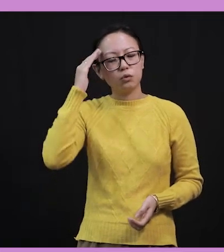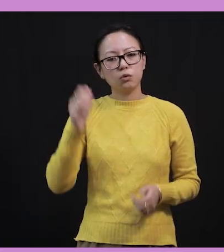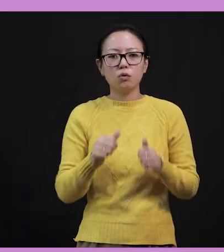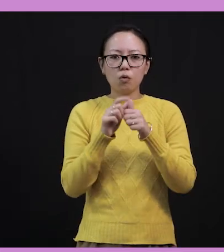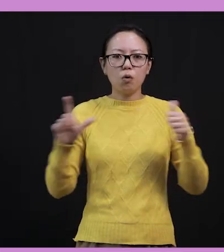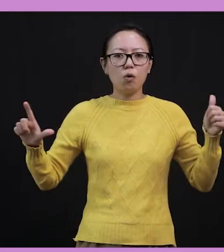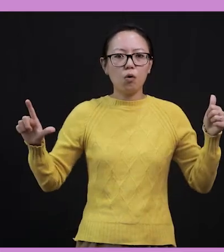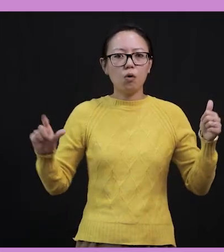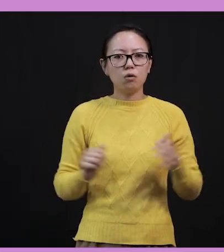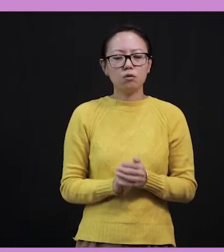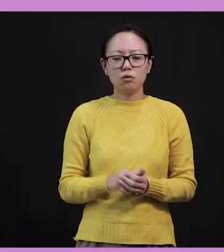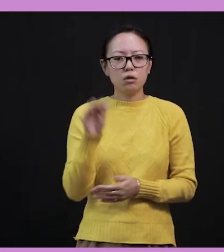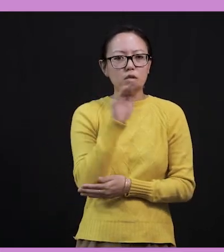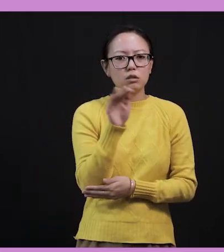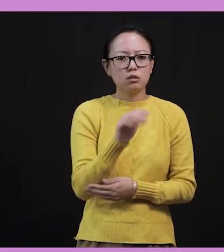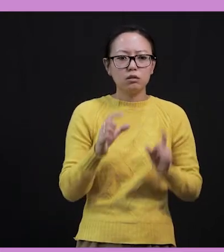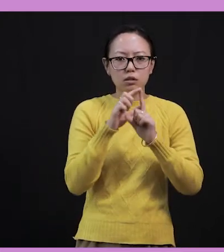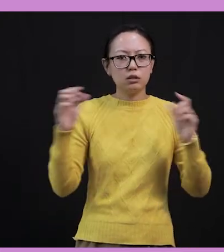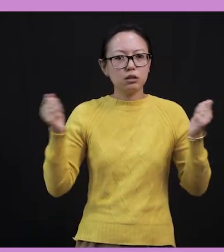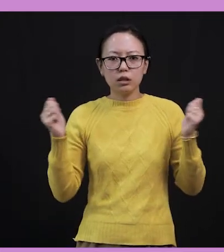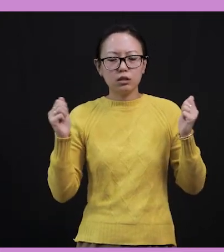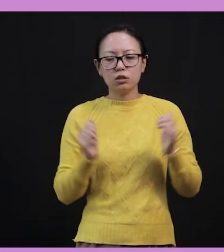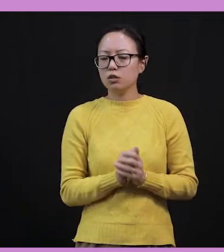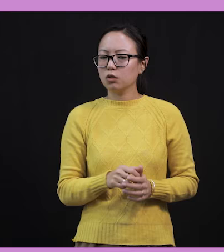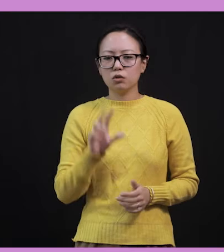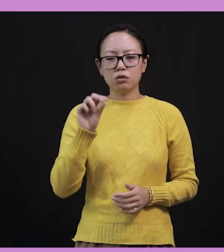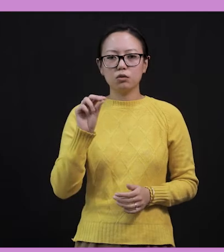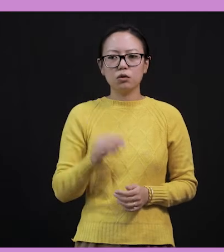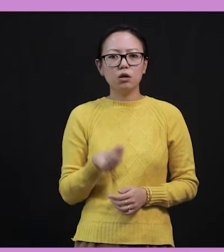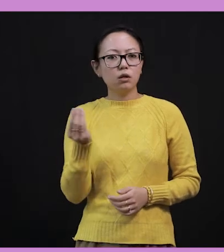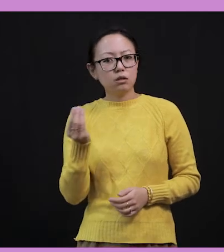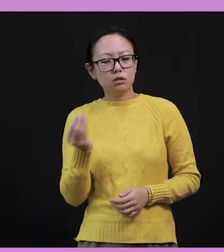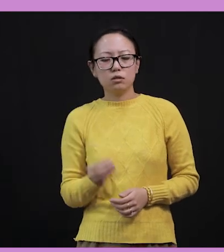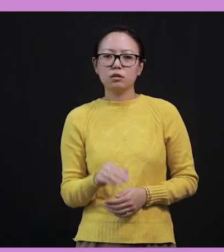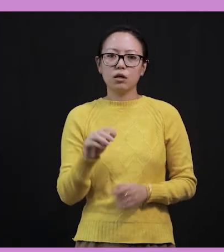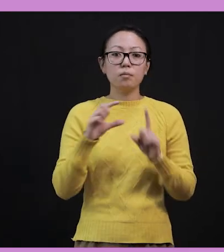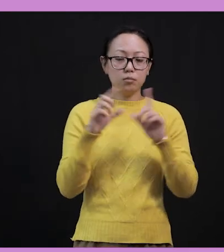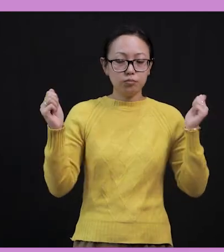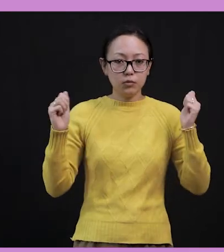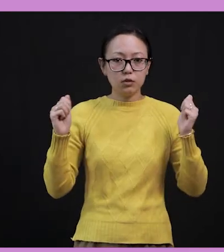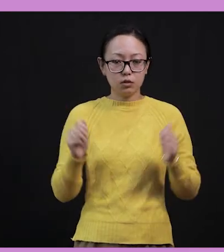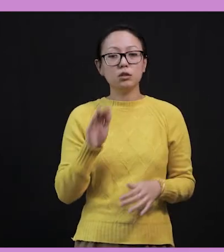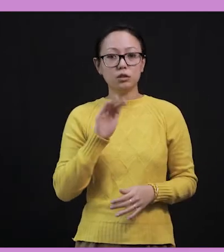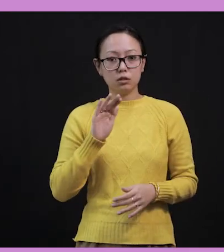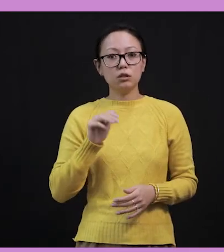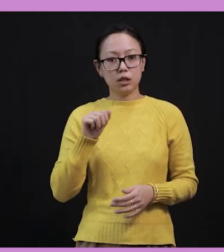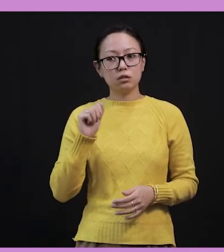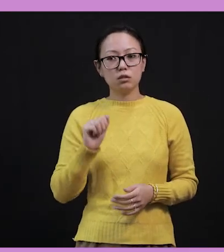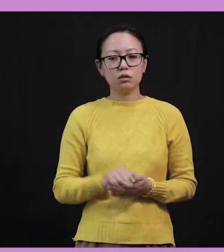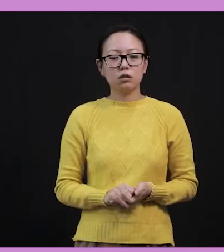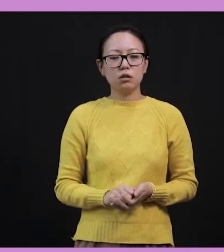are not dangerous. Some are dangerous, some are not. And who are the ones who are not dangerous? A kind